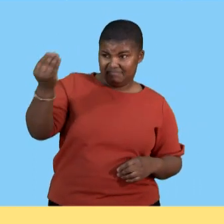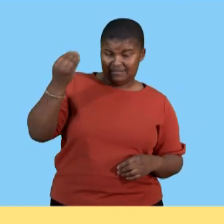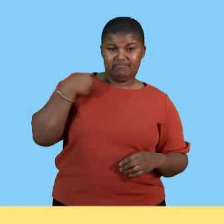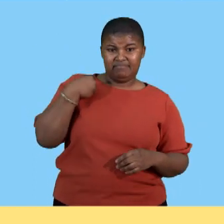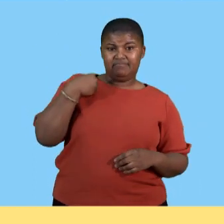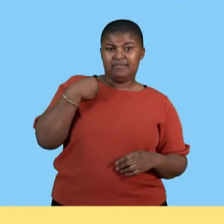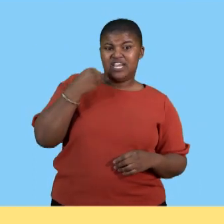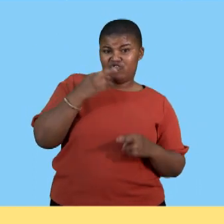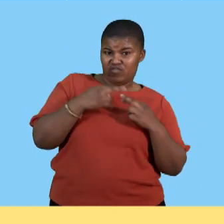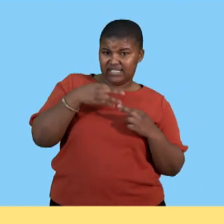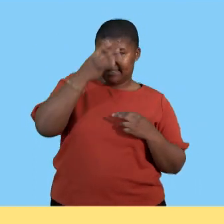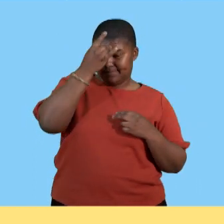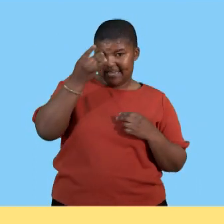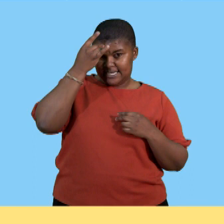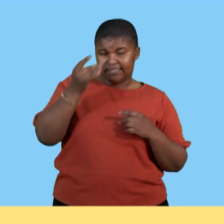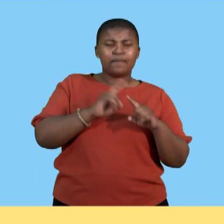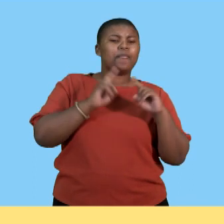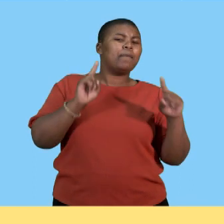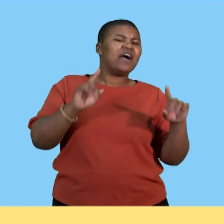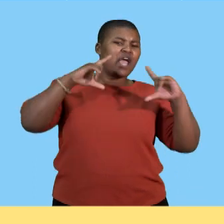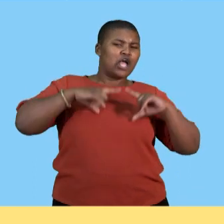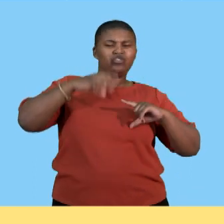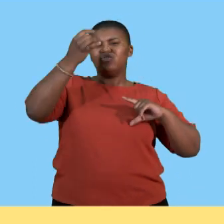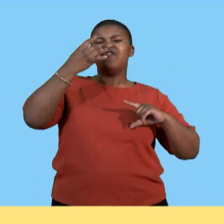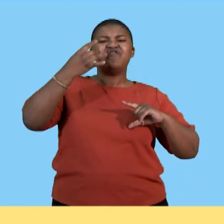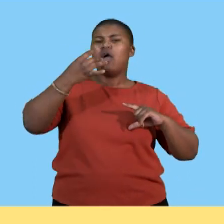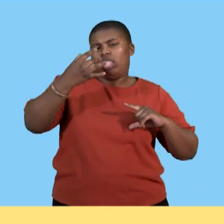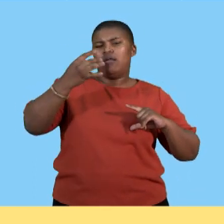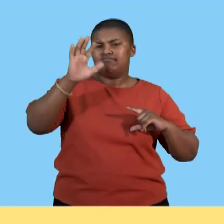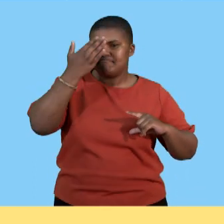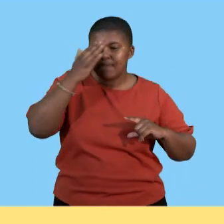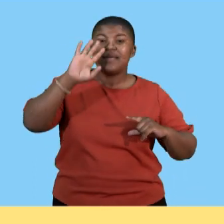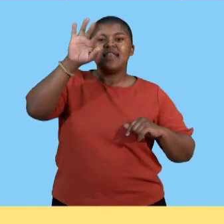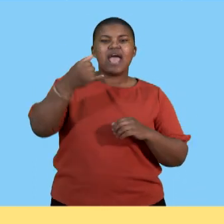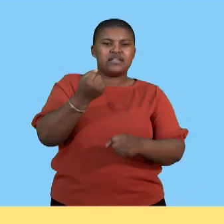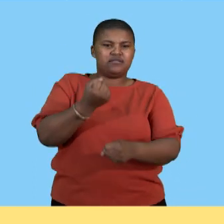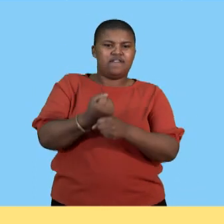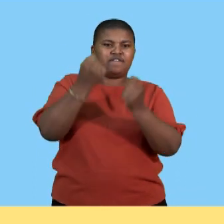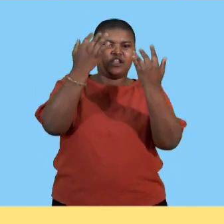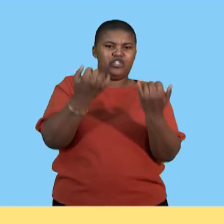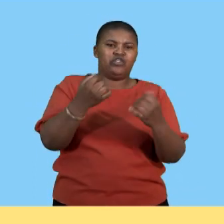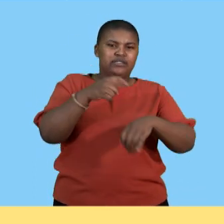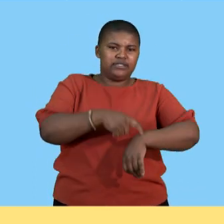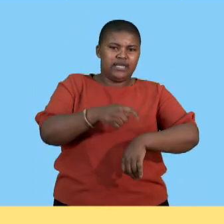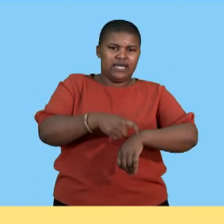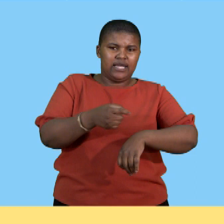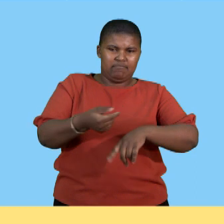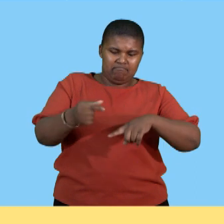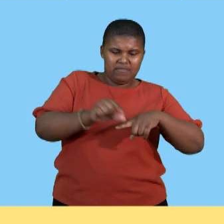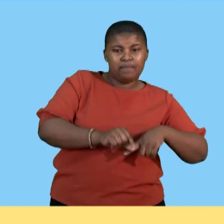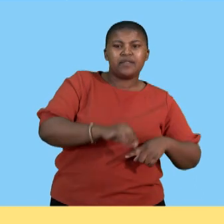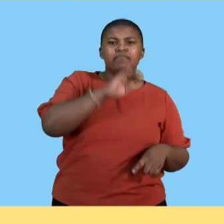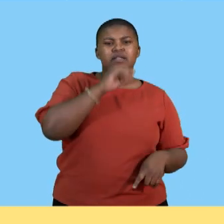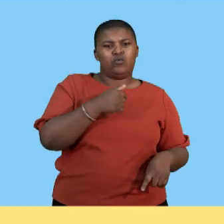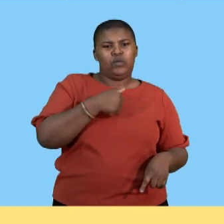year, until February. However, we have received for the next financial period, March again. So in total, we